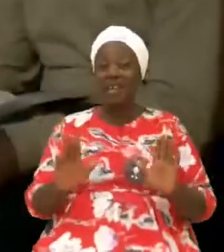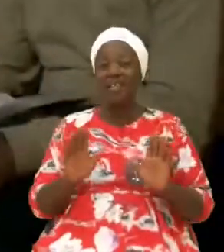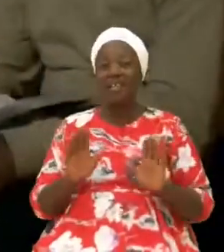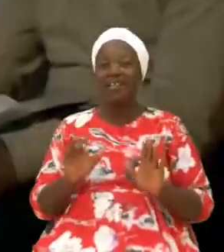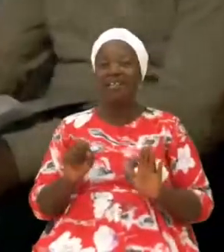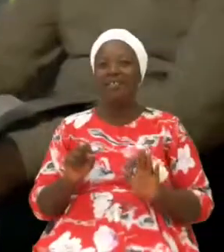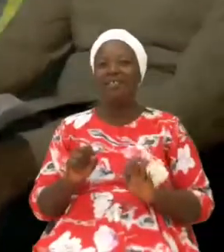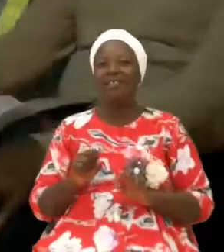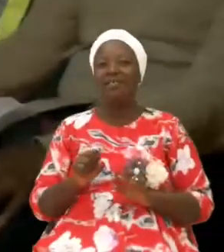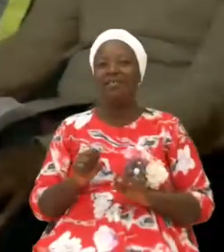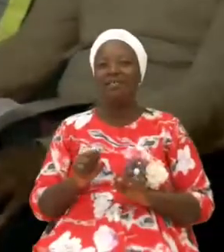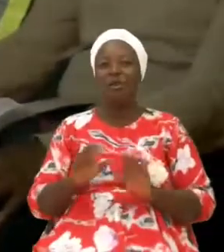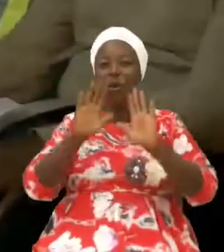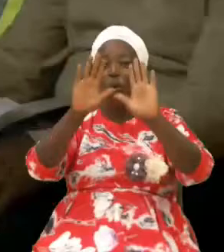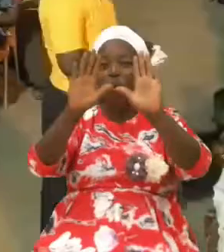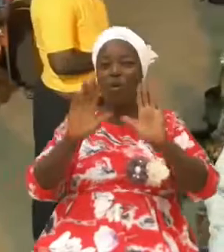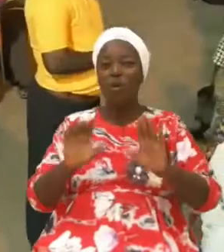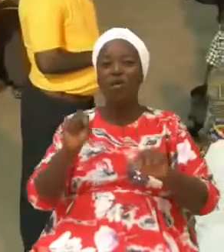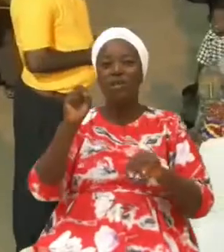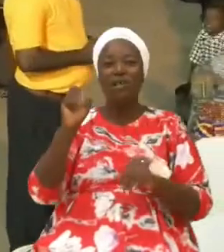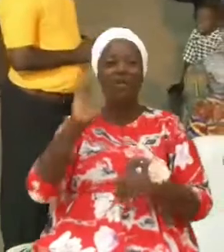Shout it as if you have it now.